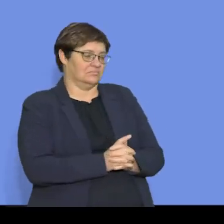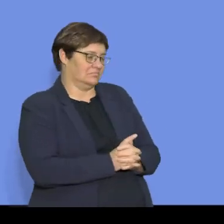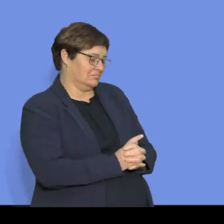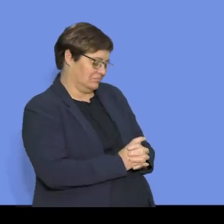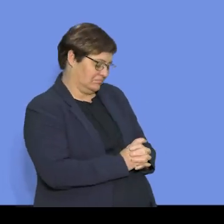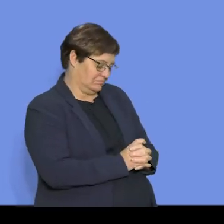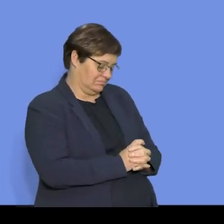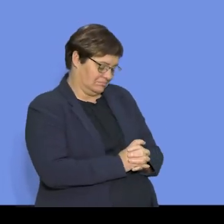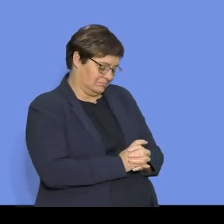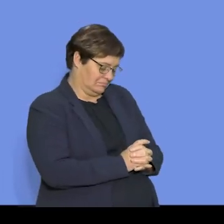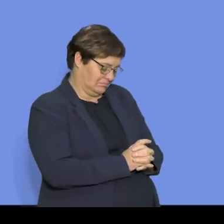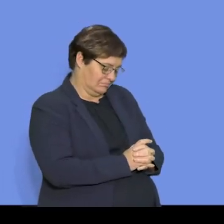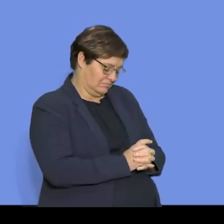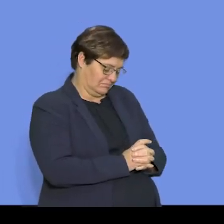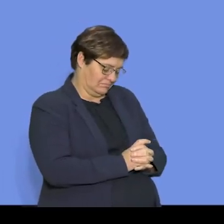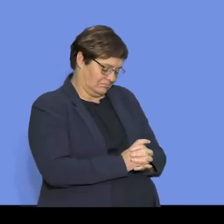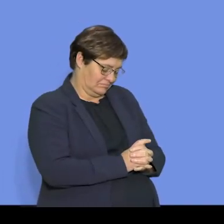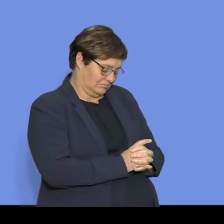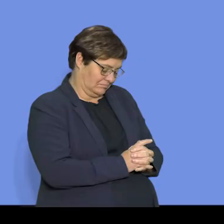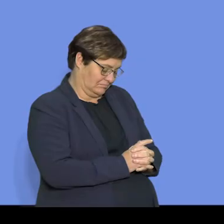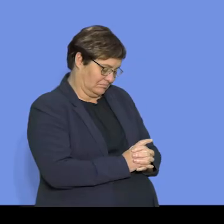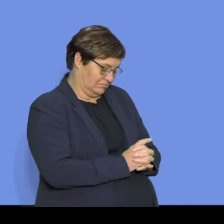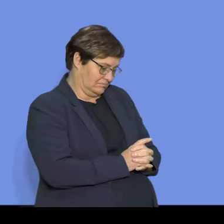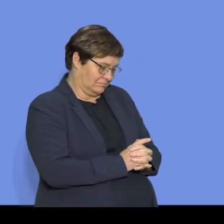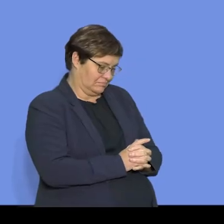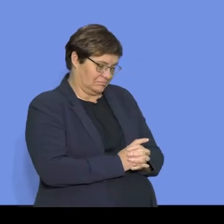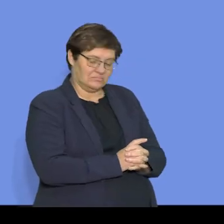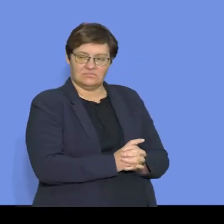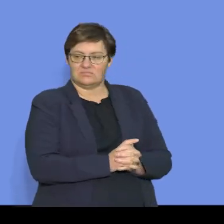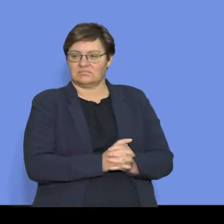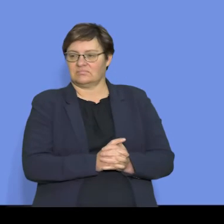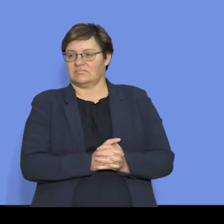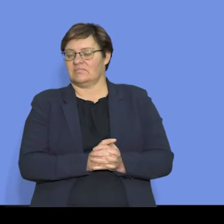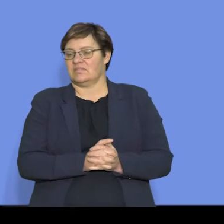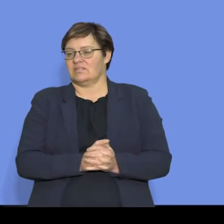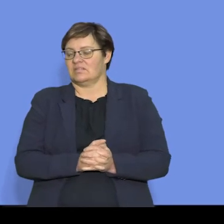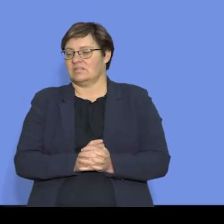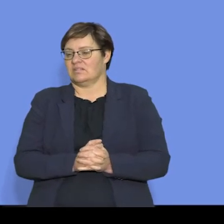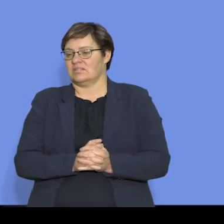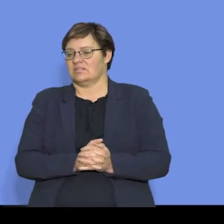Through what's on the board.